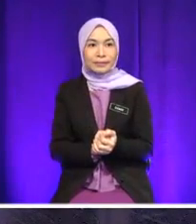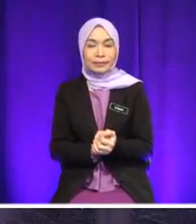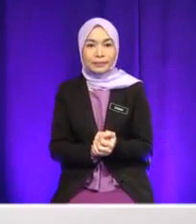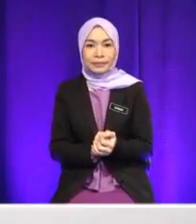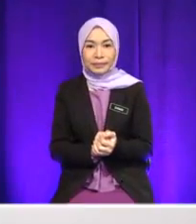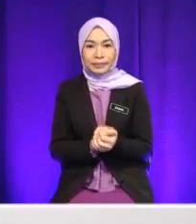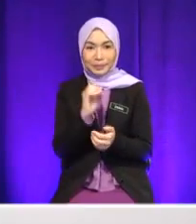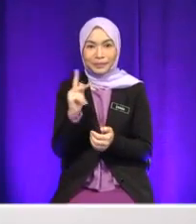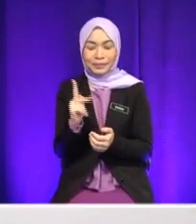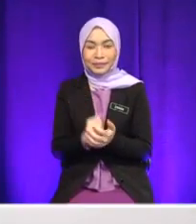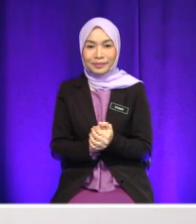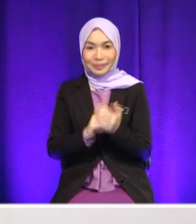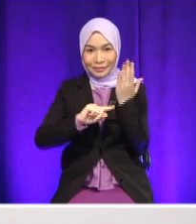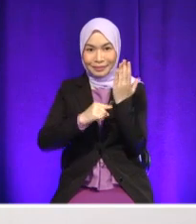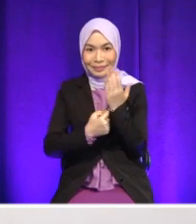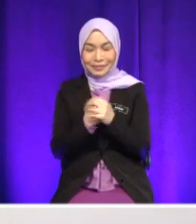right.